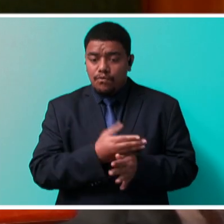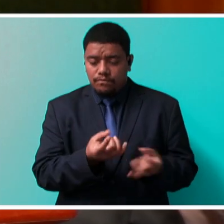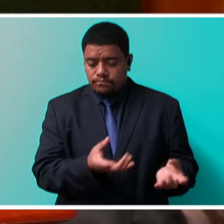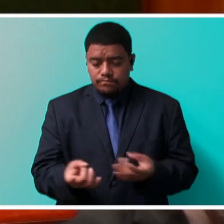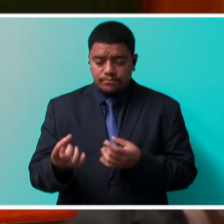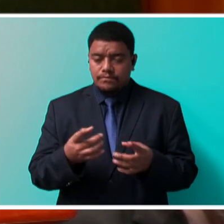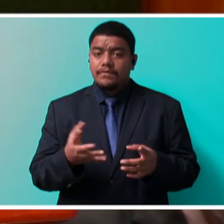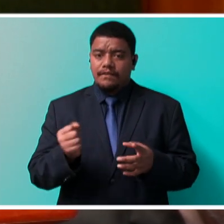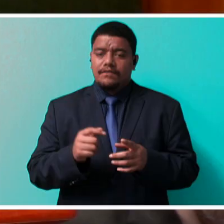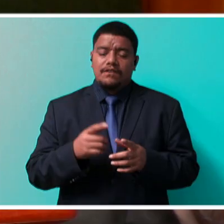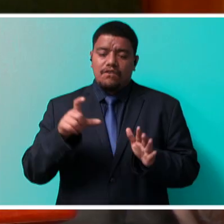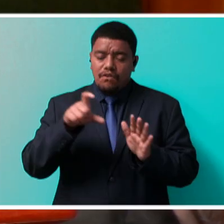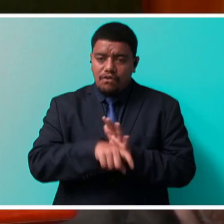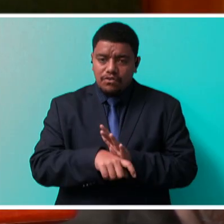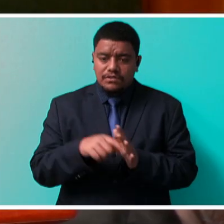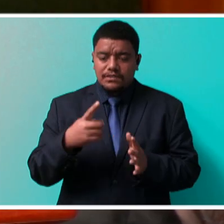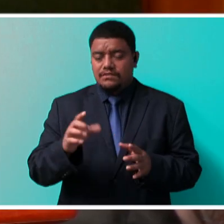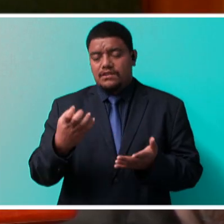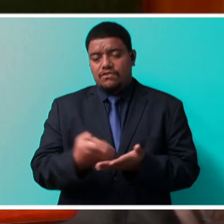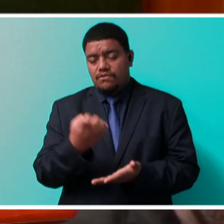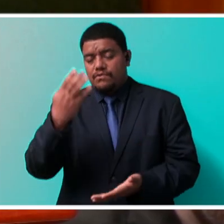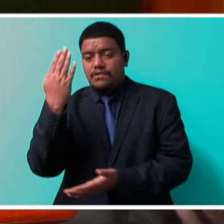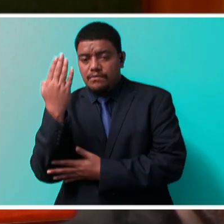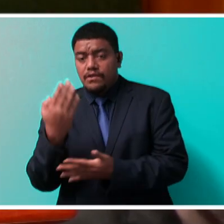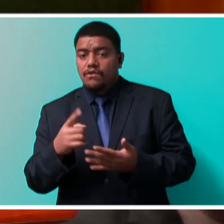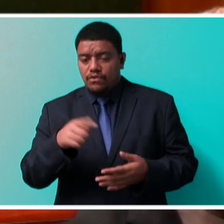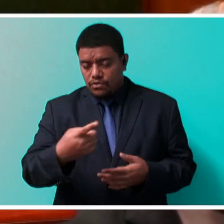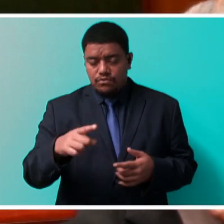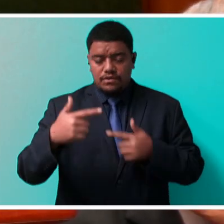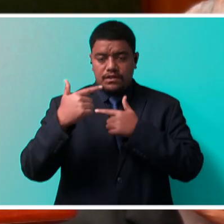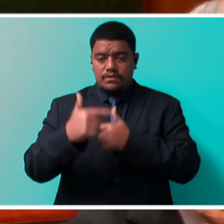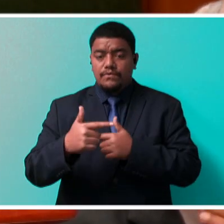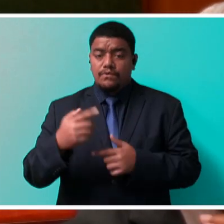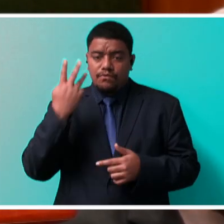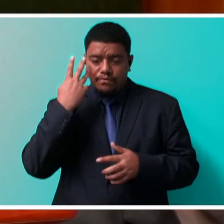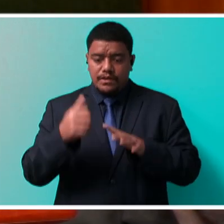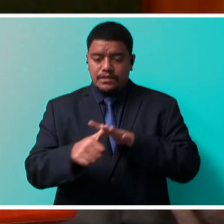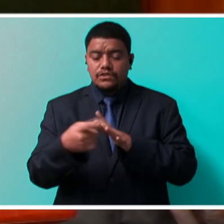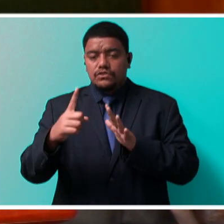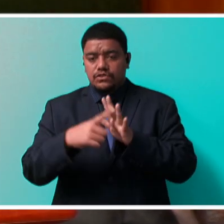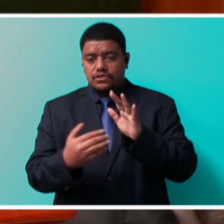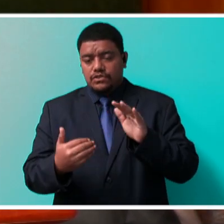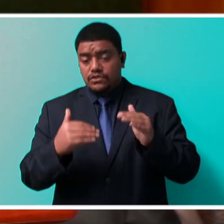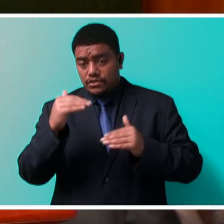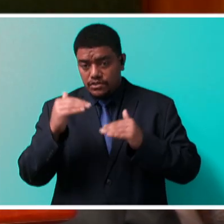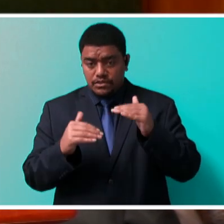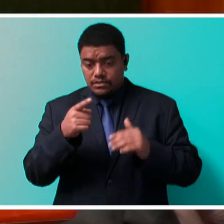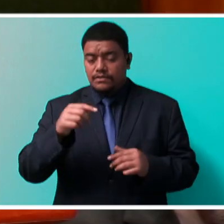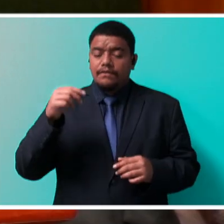as distance, cost, stigma, and economic dependency continue to limit women's access to justice. Addressing these